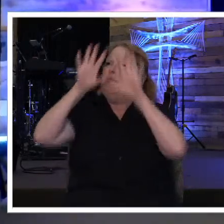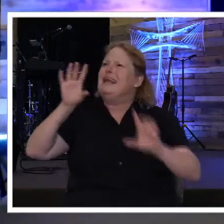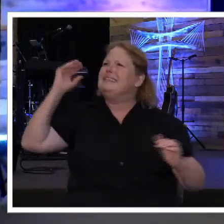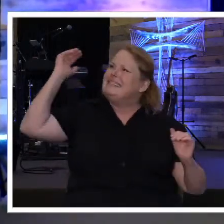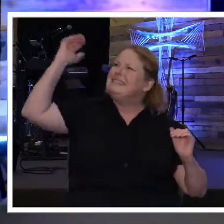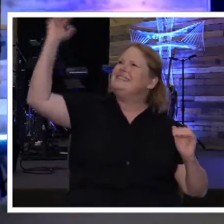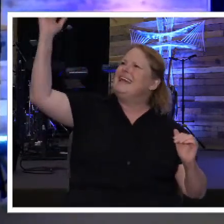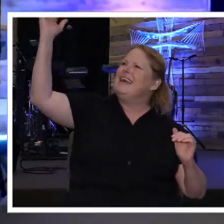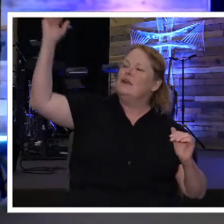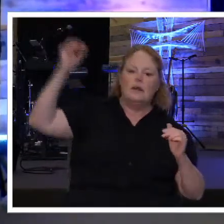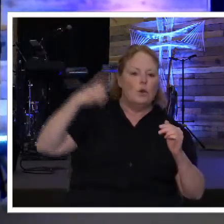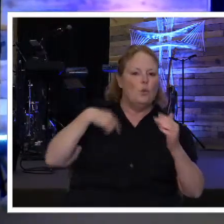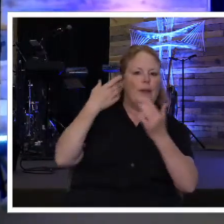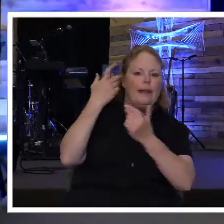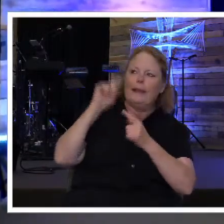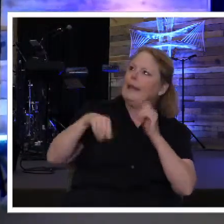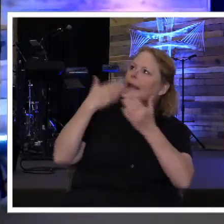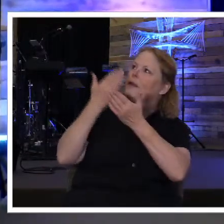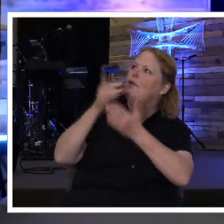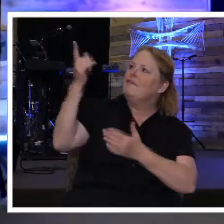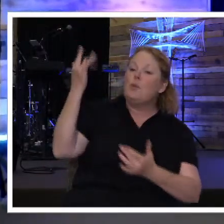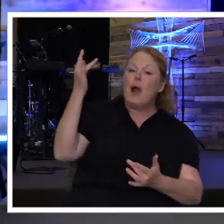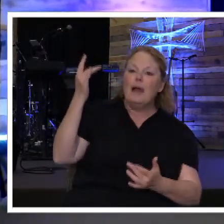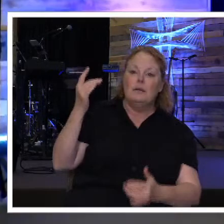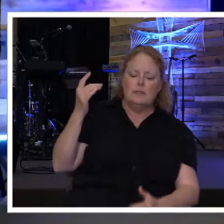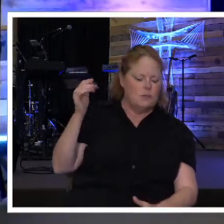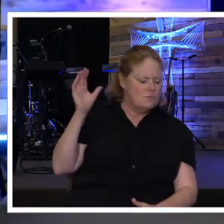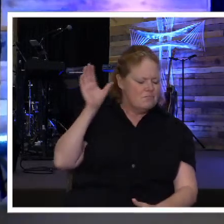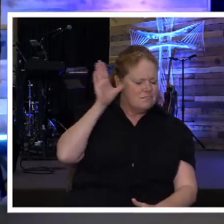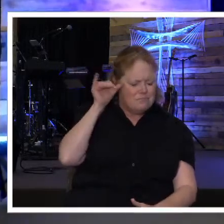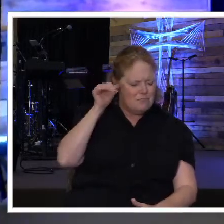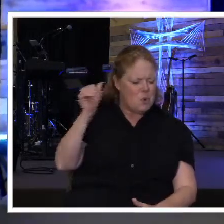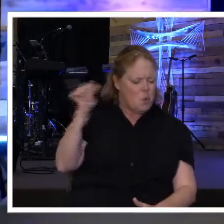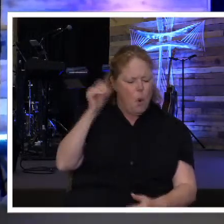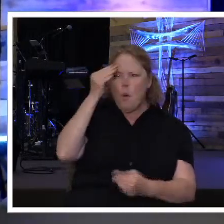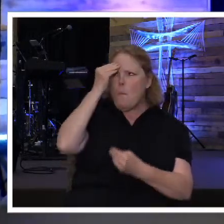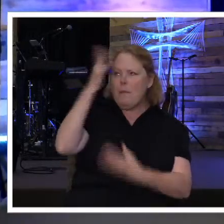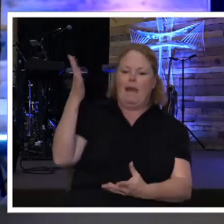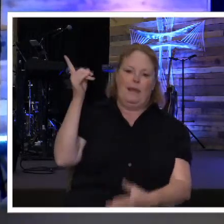unwilling to bear to be obedient. And so